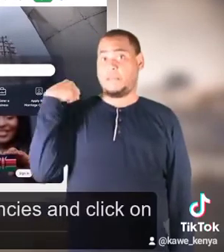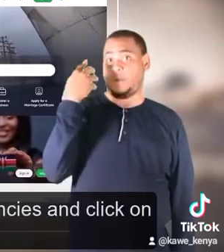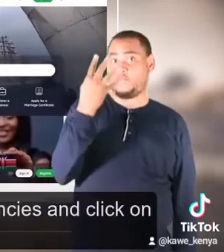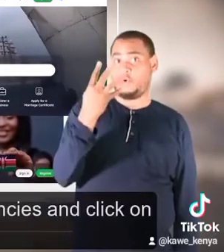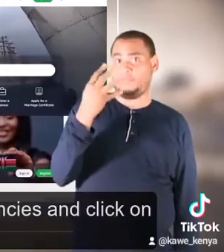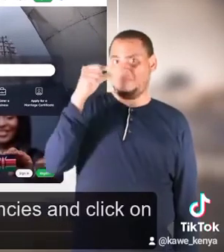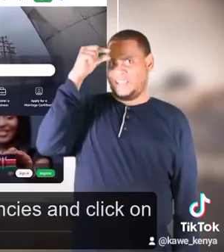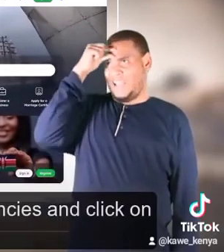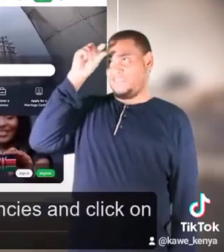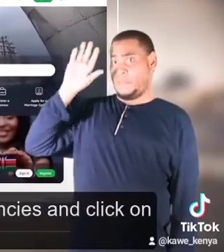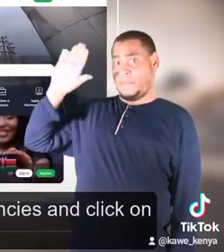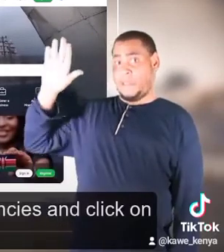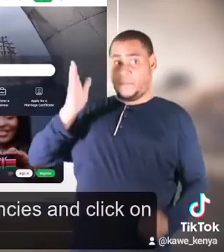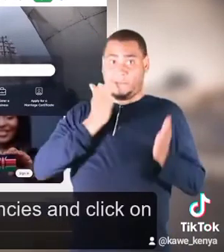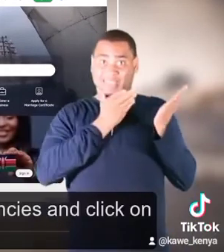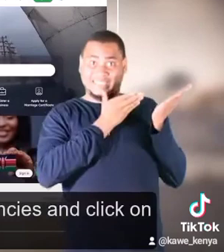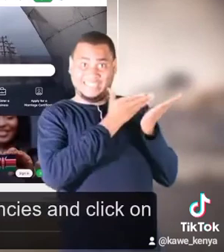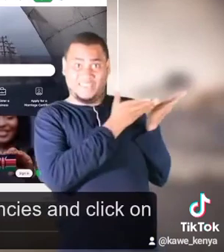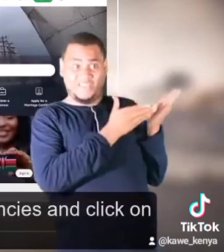4. Find